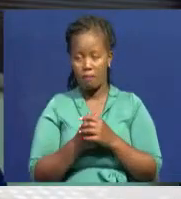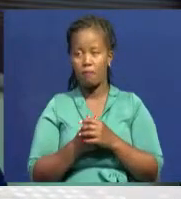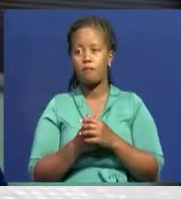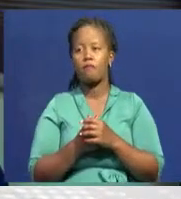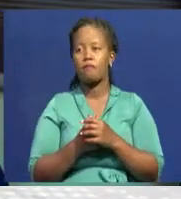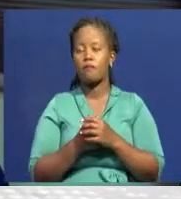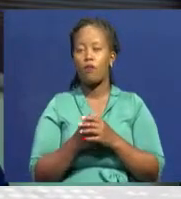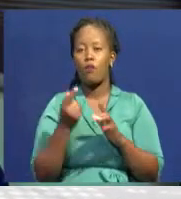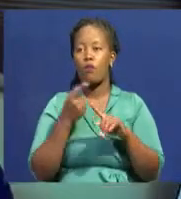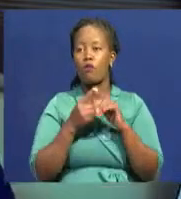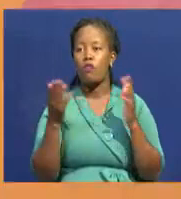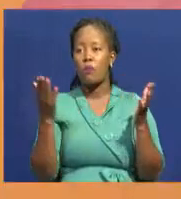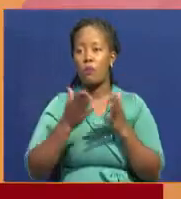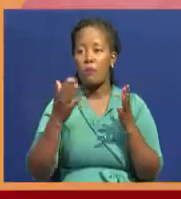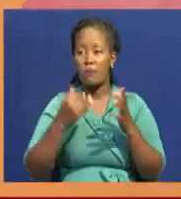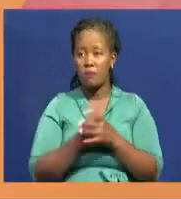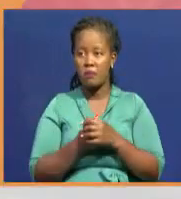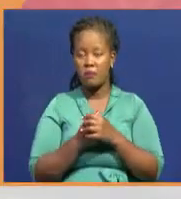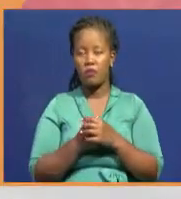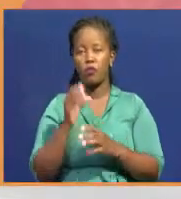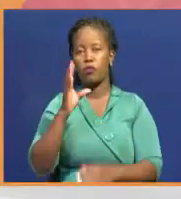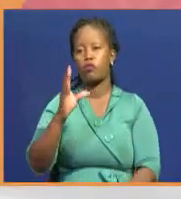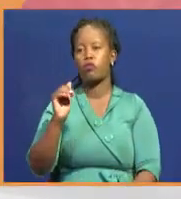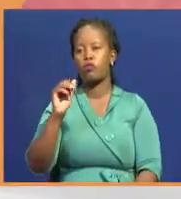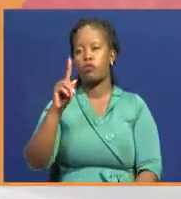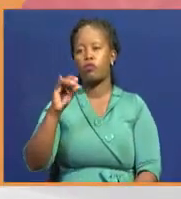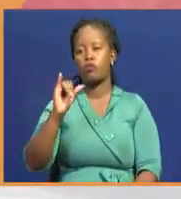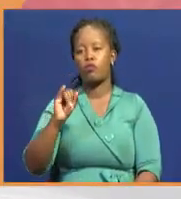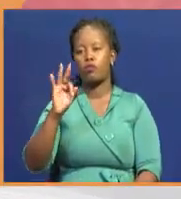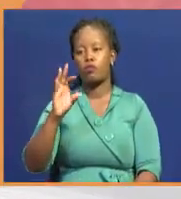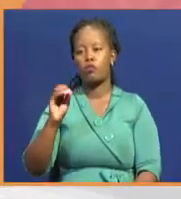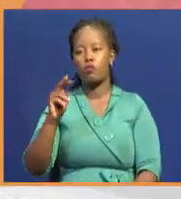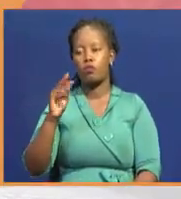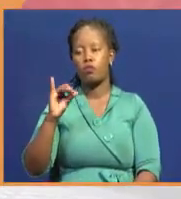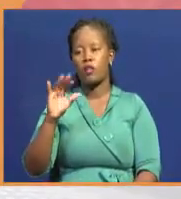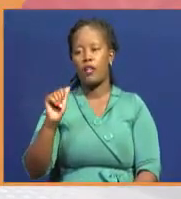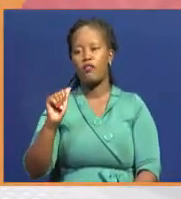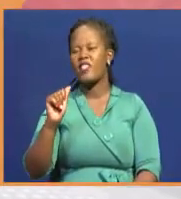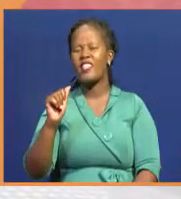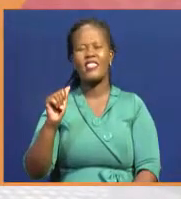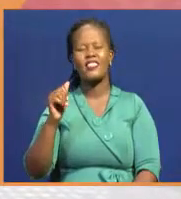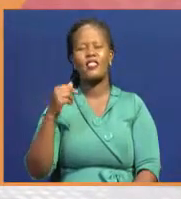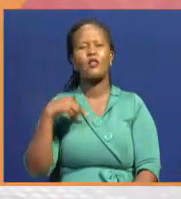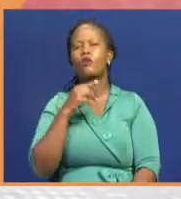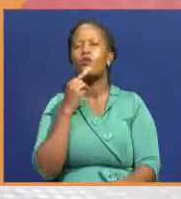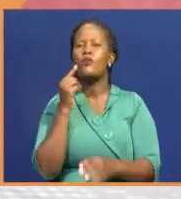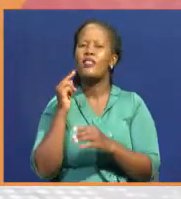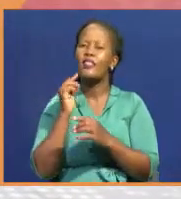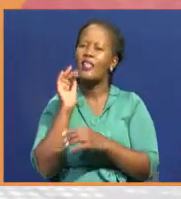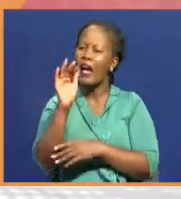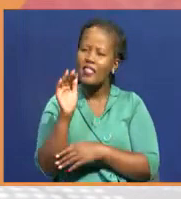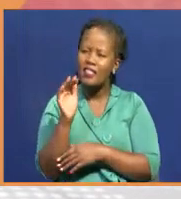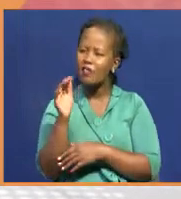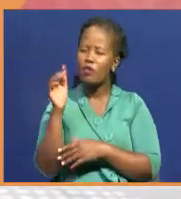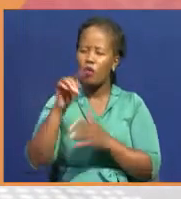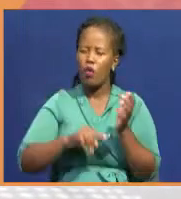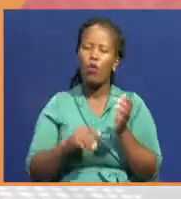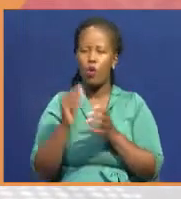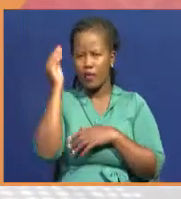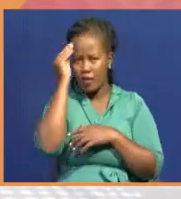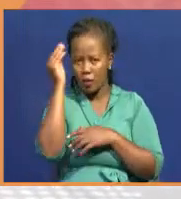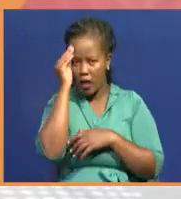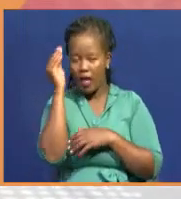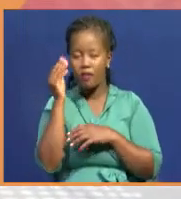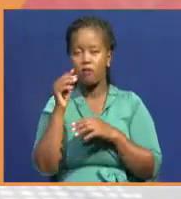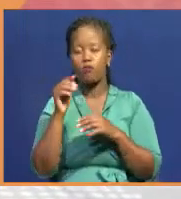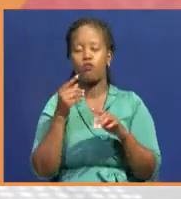from Los Angeles, California. And we'll be engaging him to know what can we borrow from such developed market